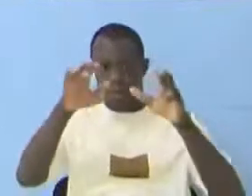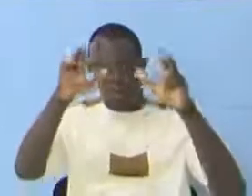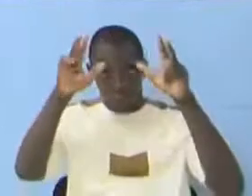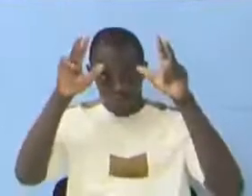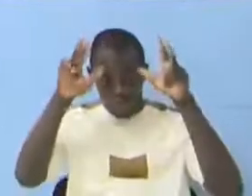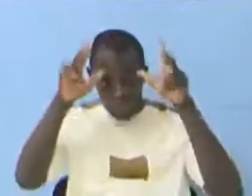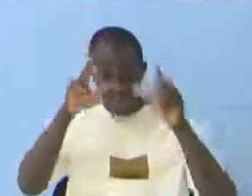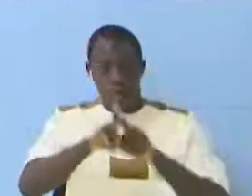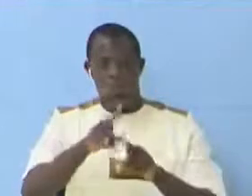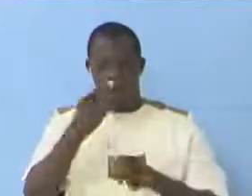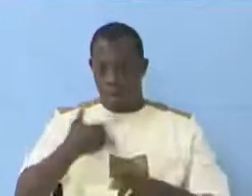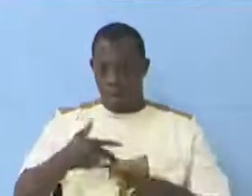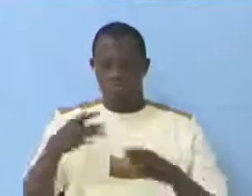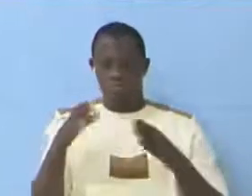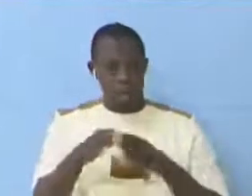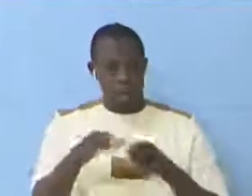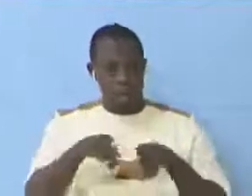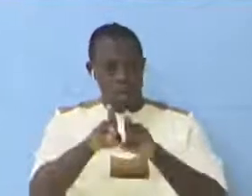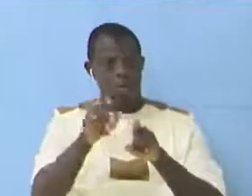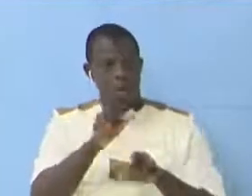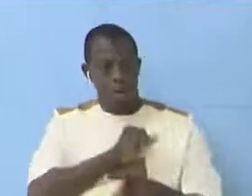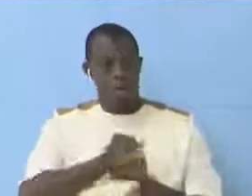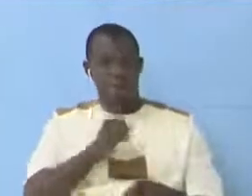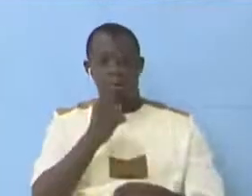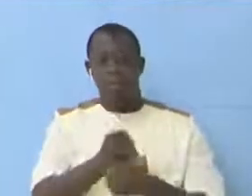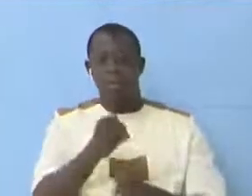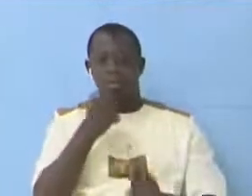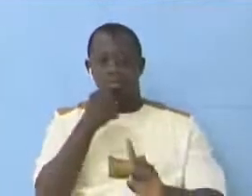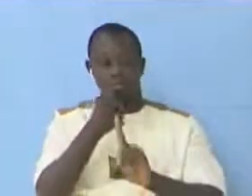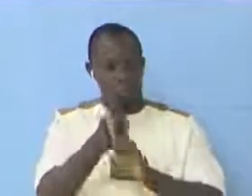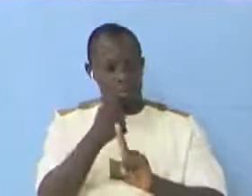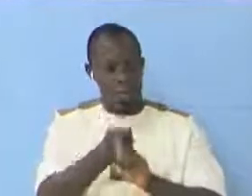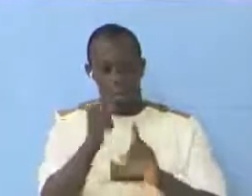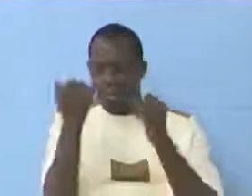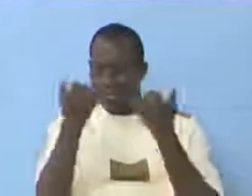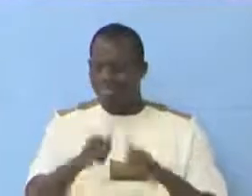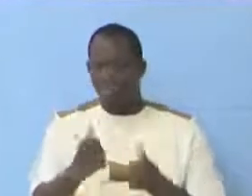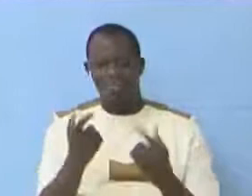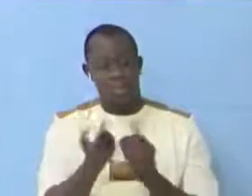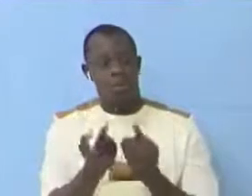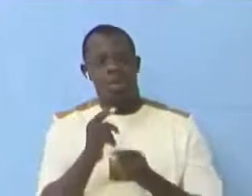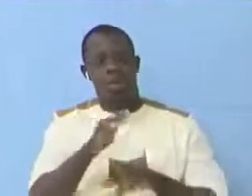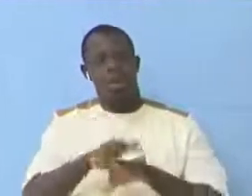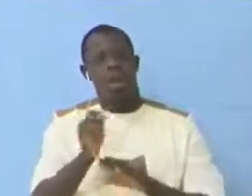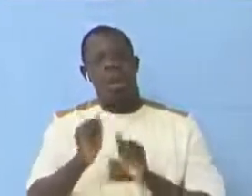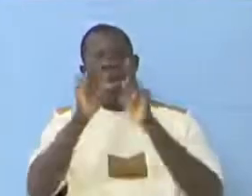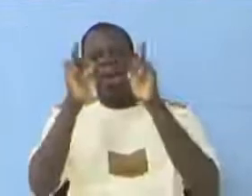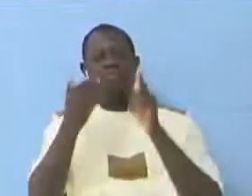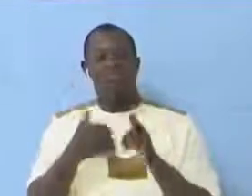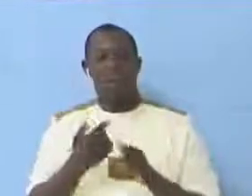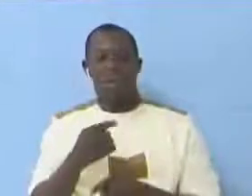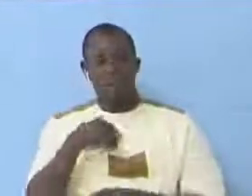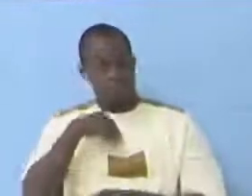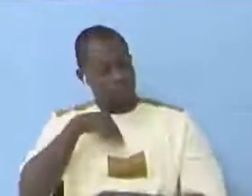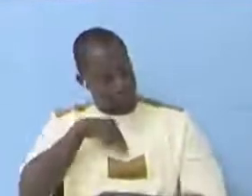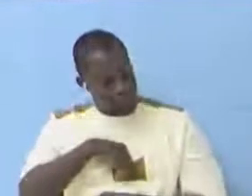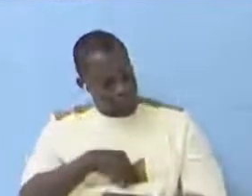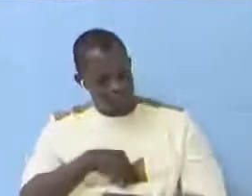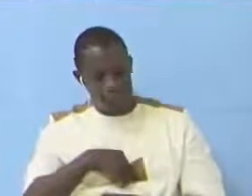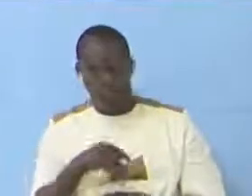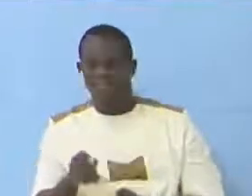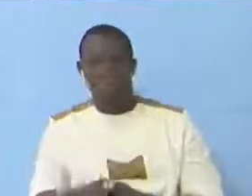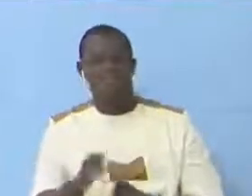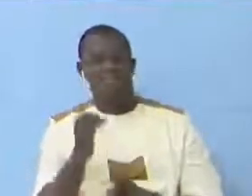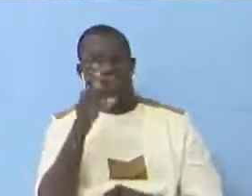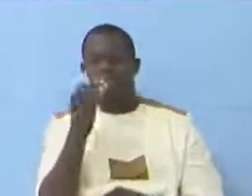creating such havoc on innocent lives. This is sad. But we say sorry to all those people